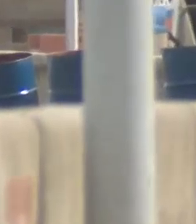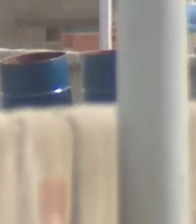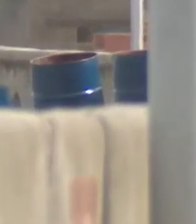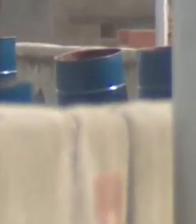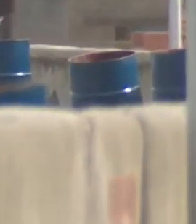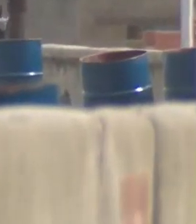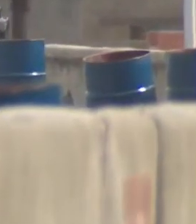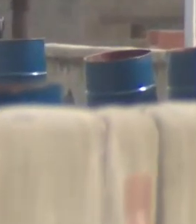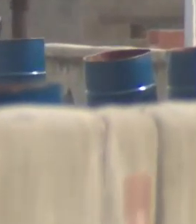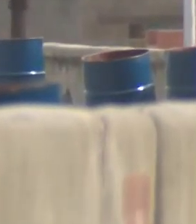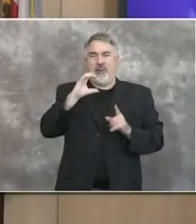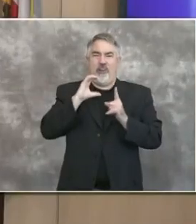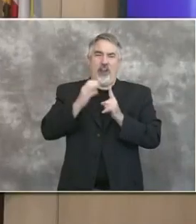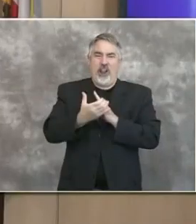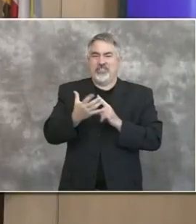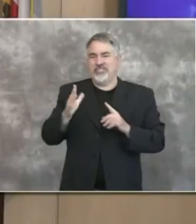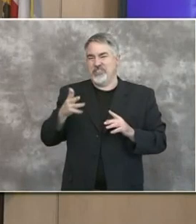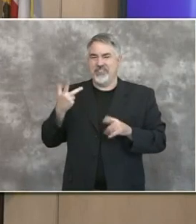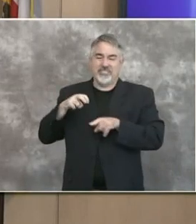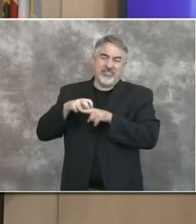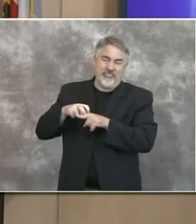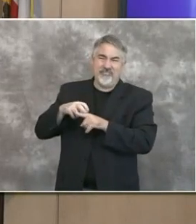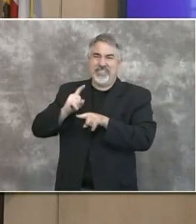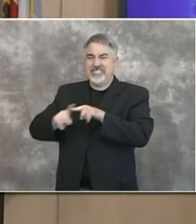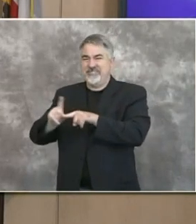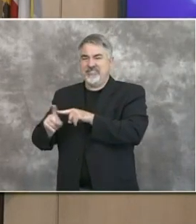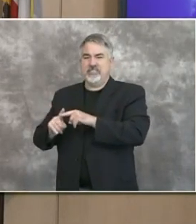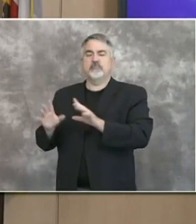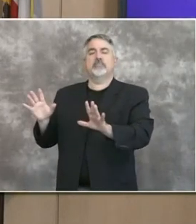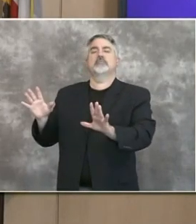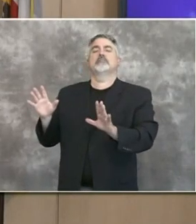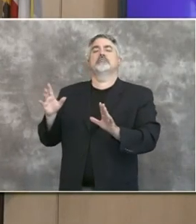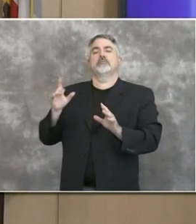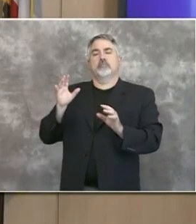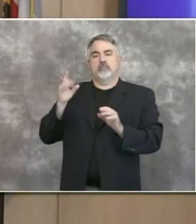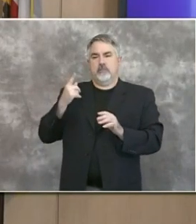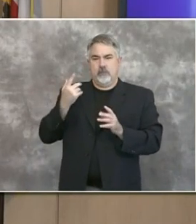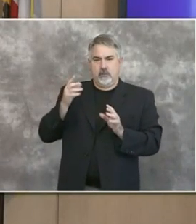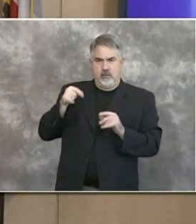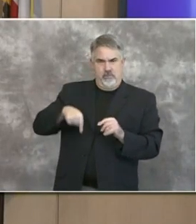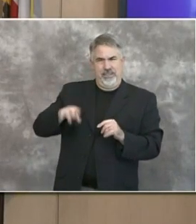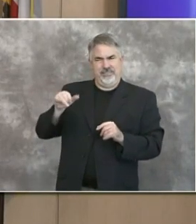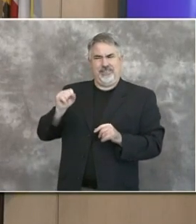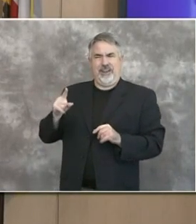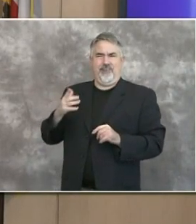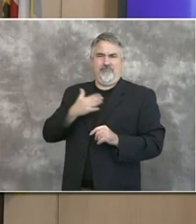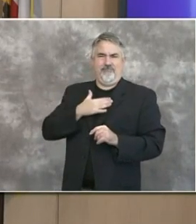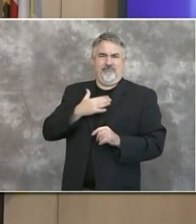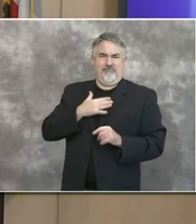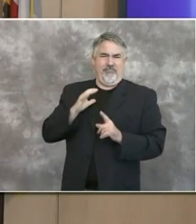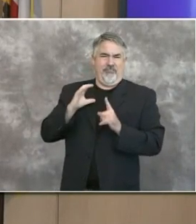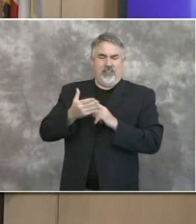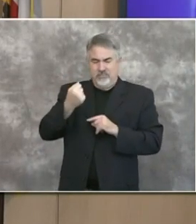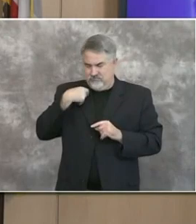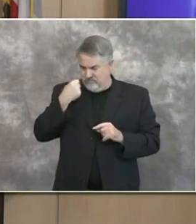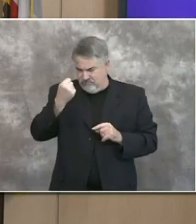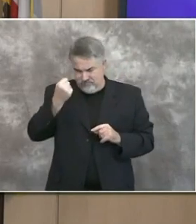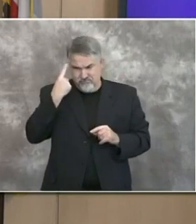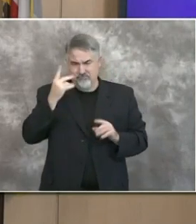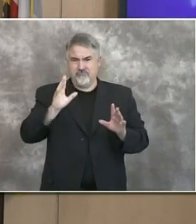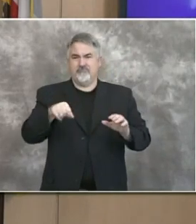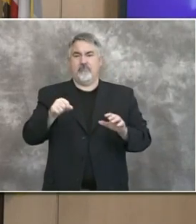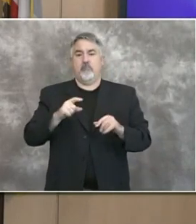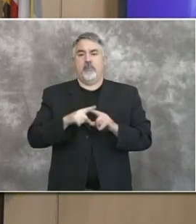closed again. The ocean is a symbol of who we are as San Diegans, and it is appropriate at this point that we open